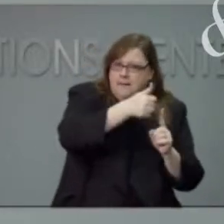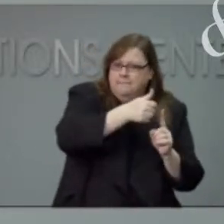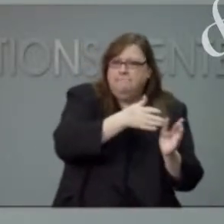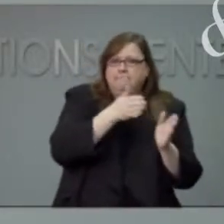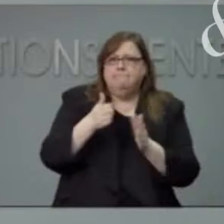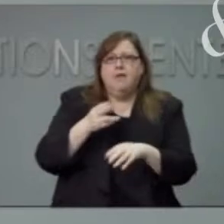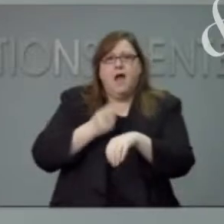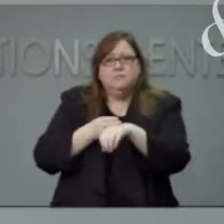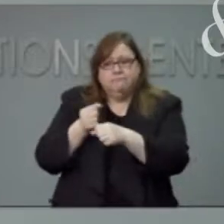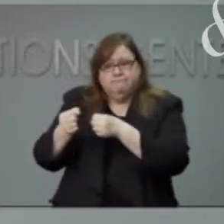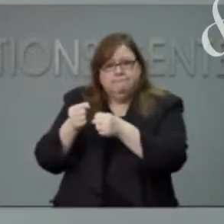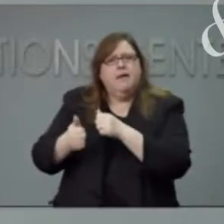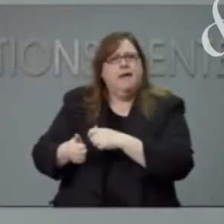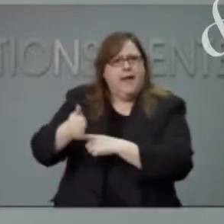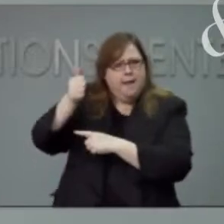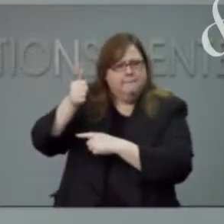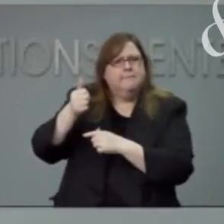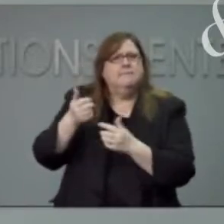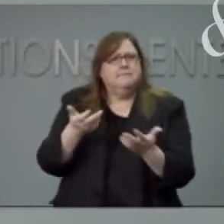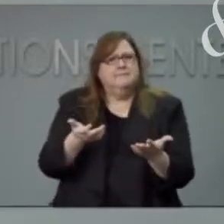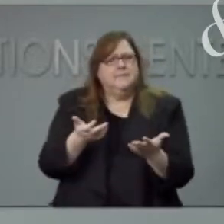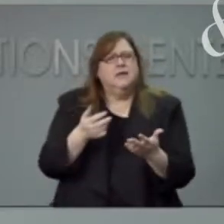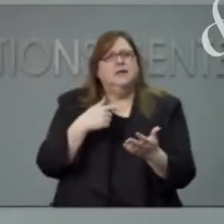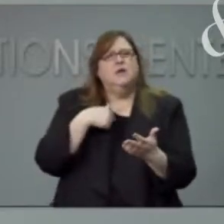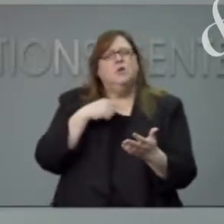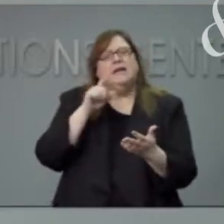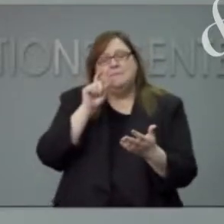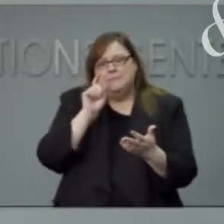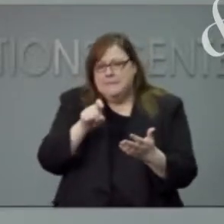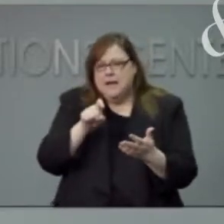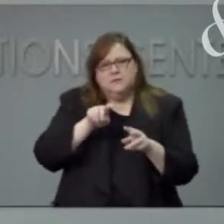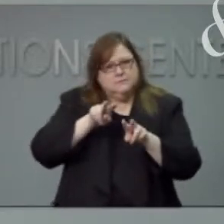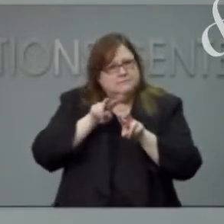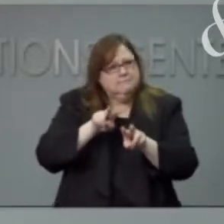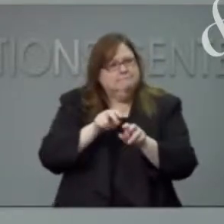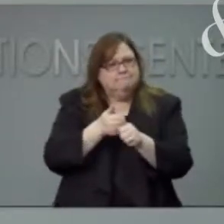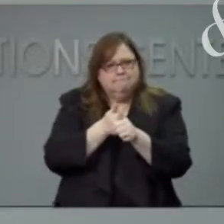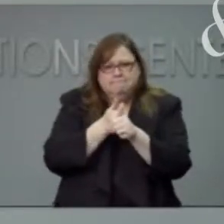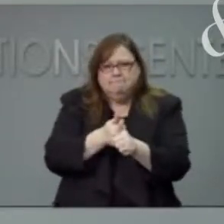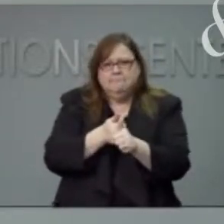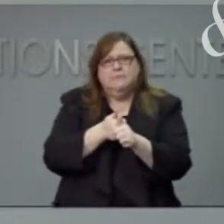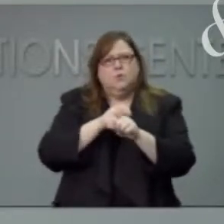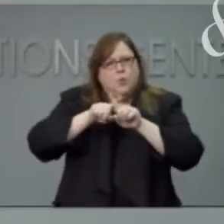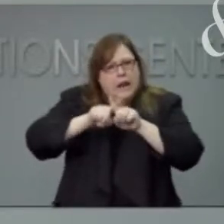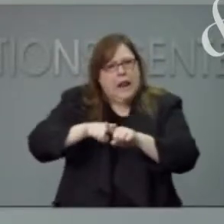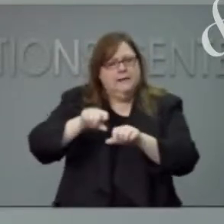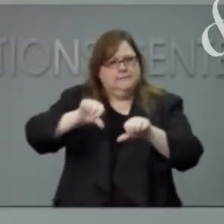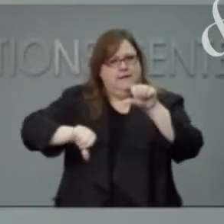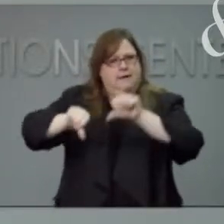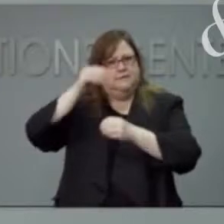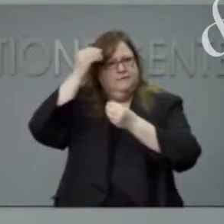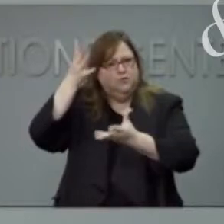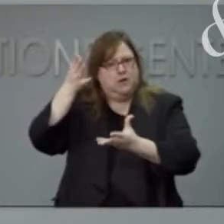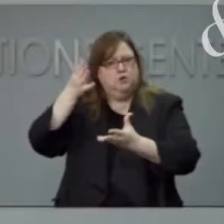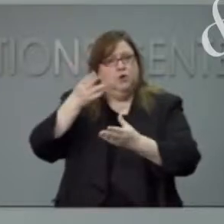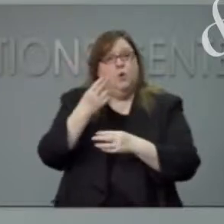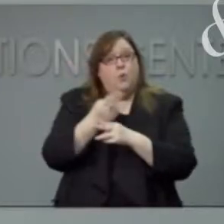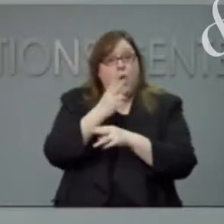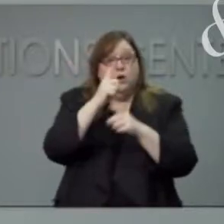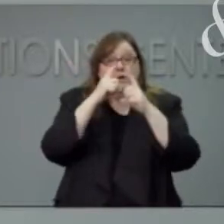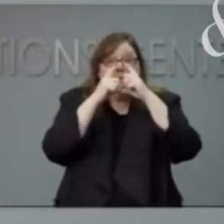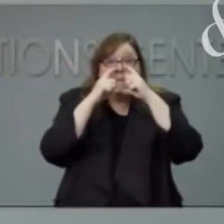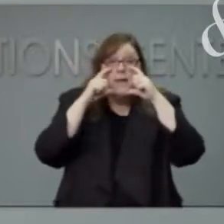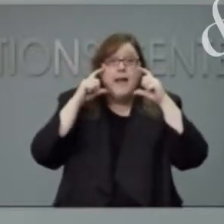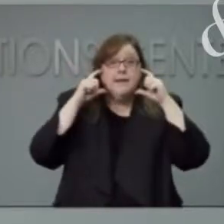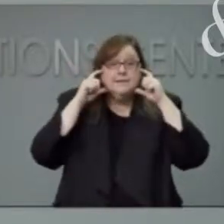trends around just as we have throughout this pandemic by relying on the science. Wearing a mask properly slows